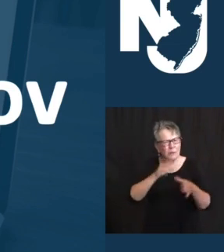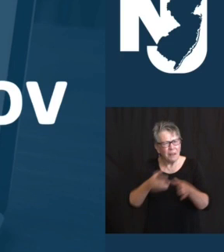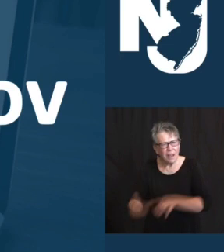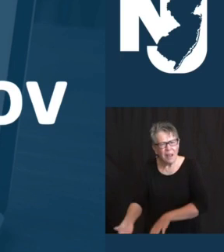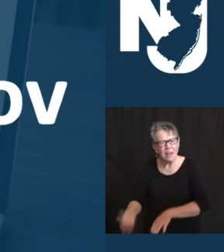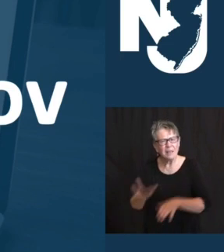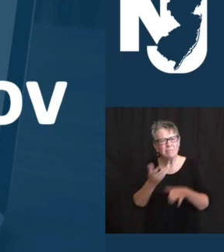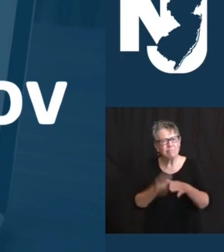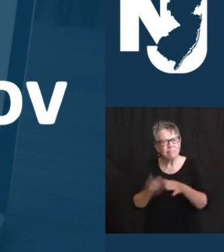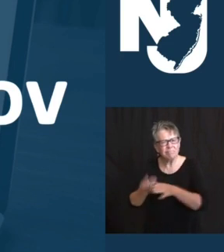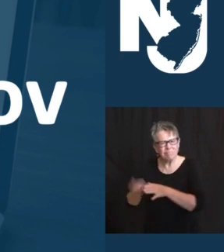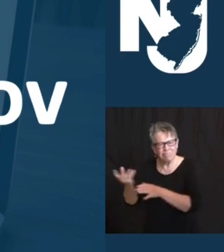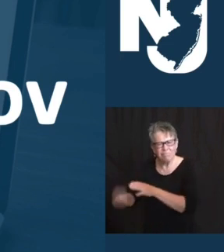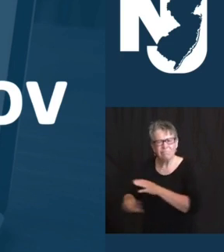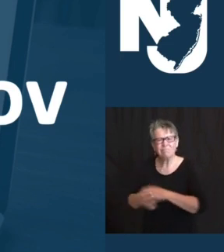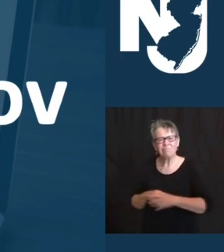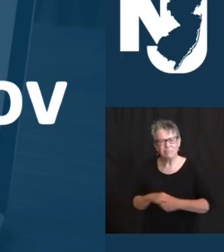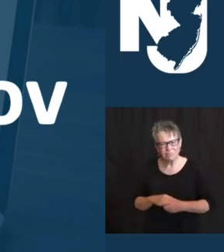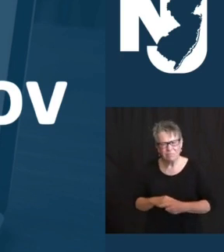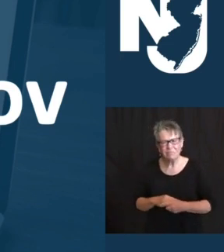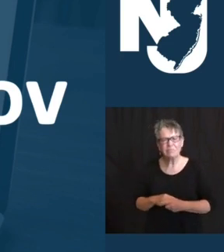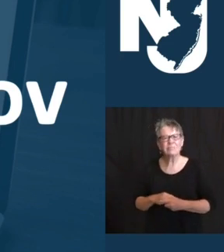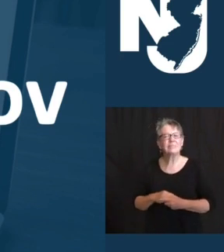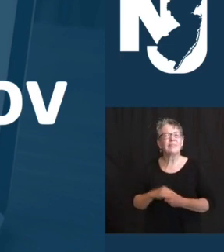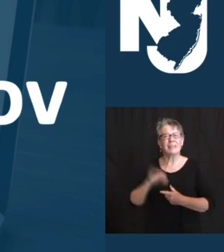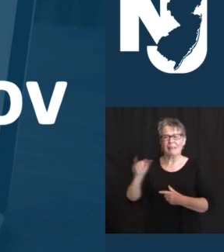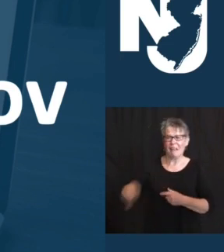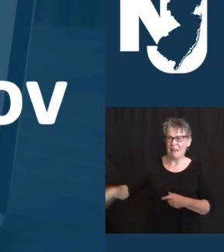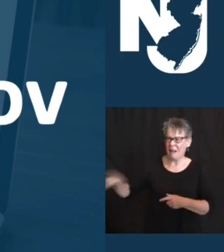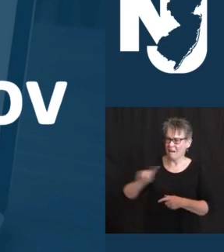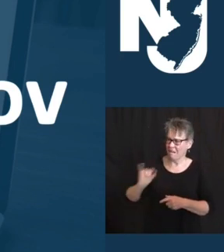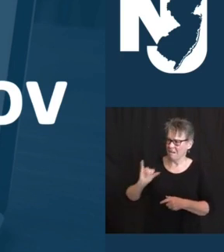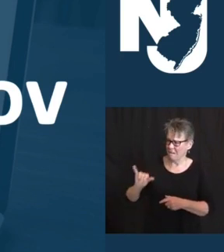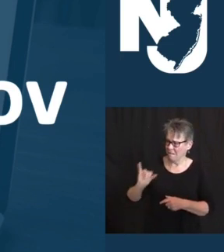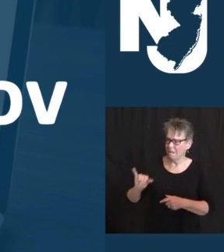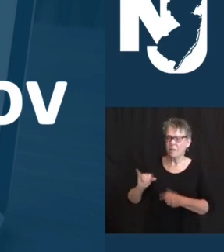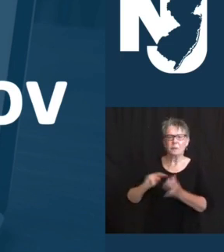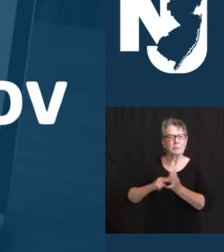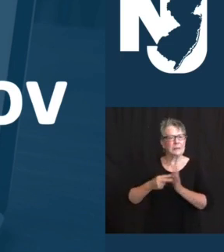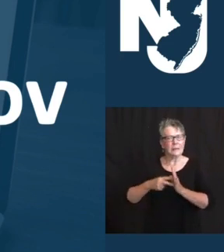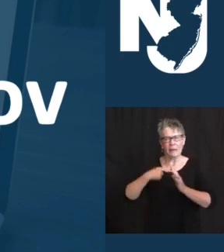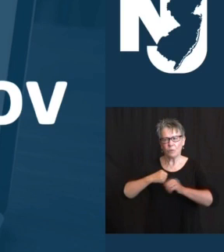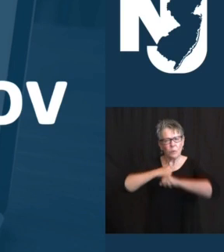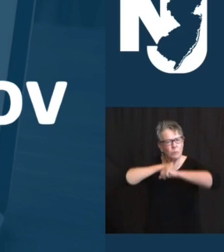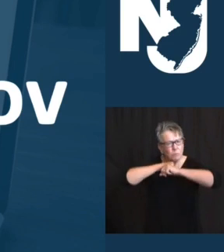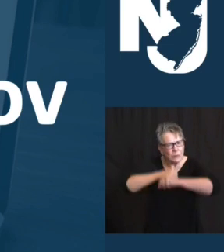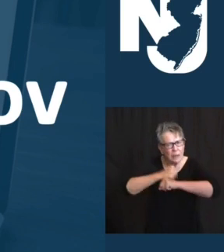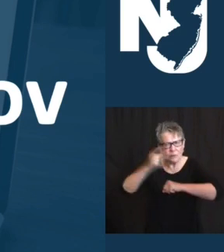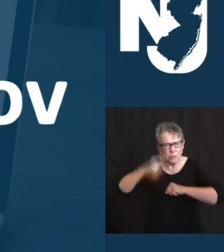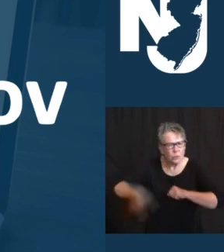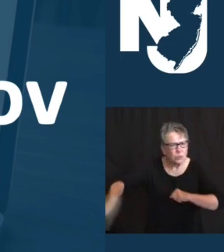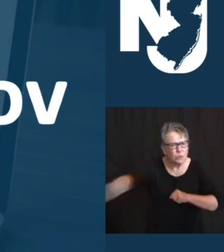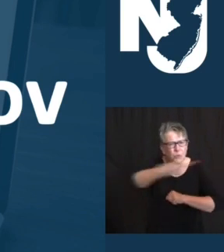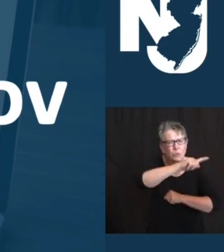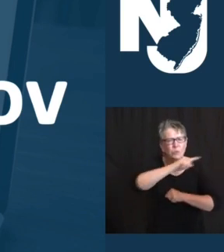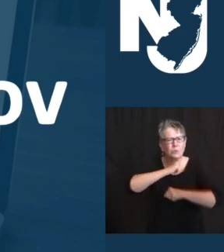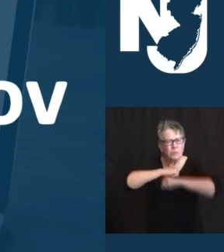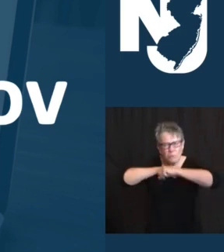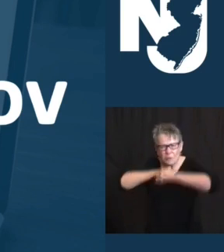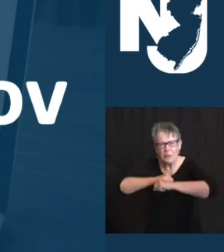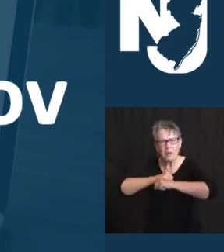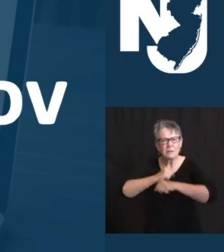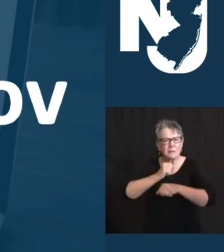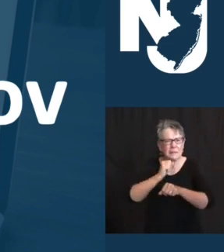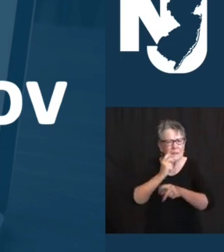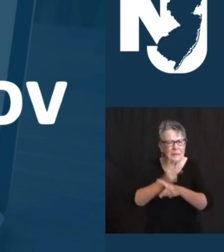neighbors. So as you go out, as we're all beginning to, whether to a restaurant or a store, to pick up your kids from daycare or to visit the